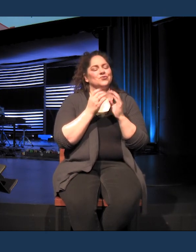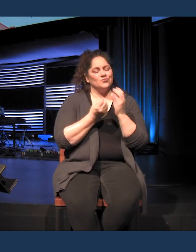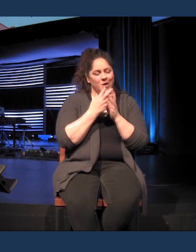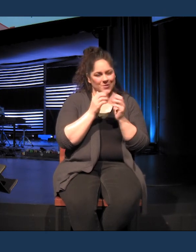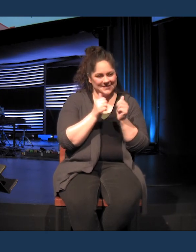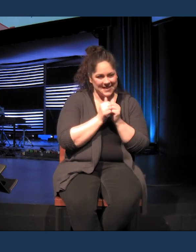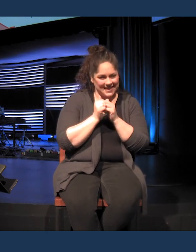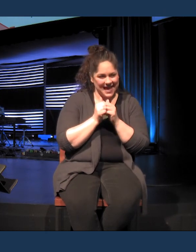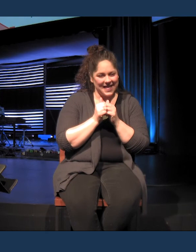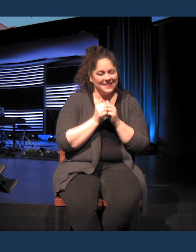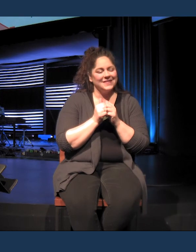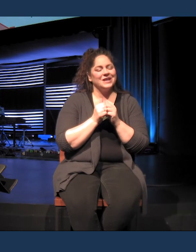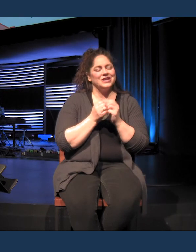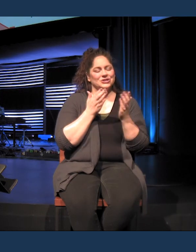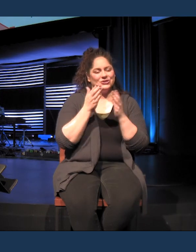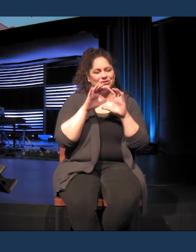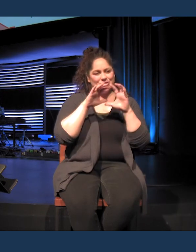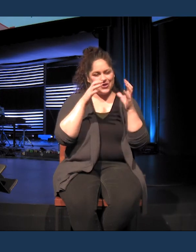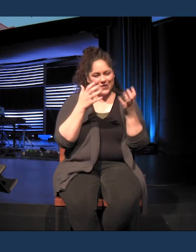started in 1977.